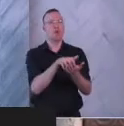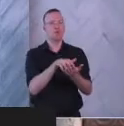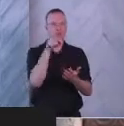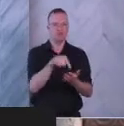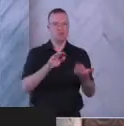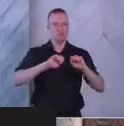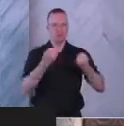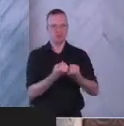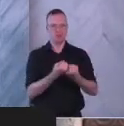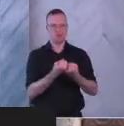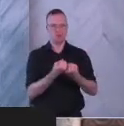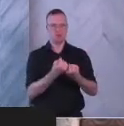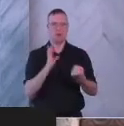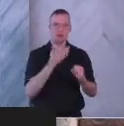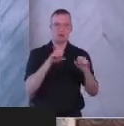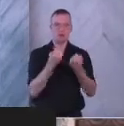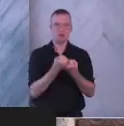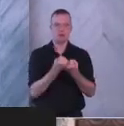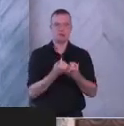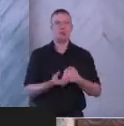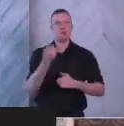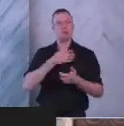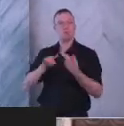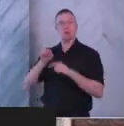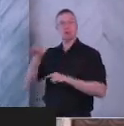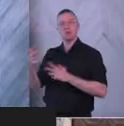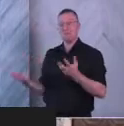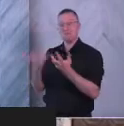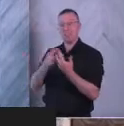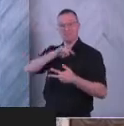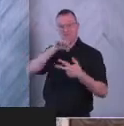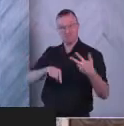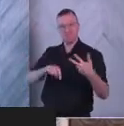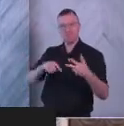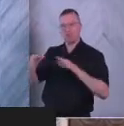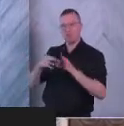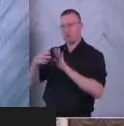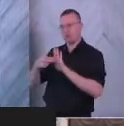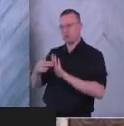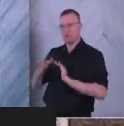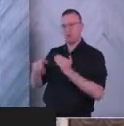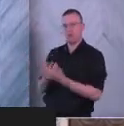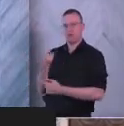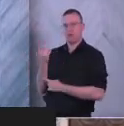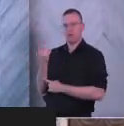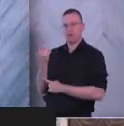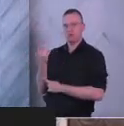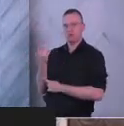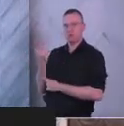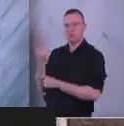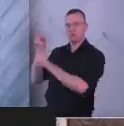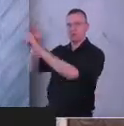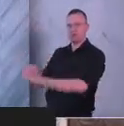And what we need, and I have a friend who actually fits that very description. And what